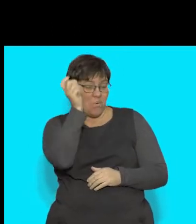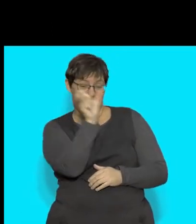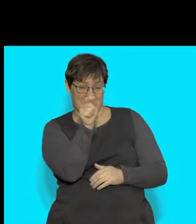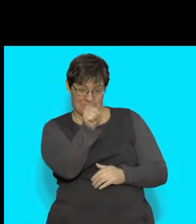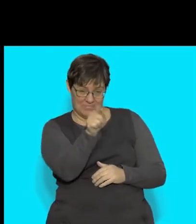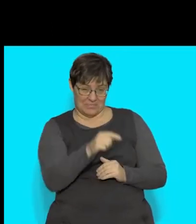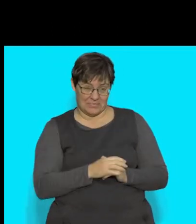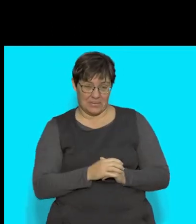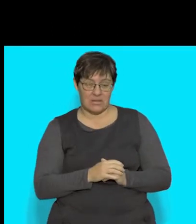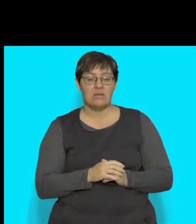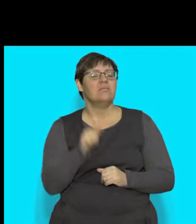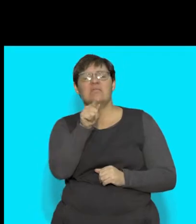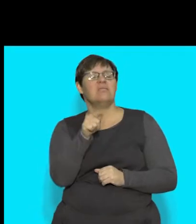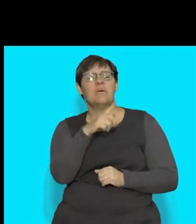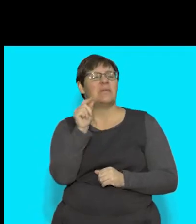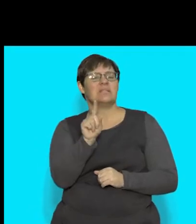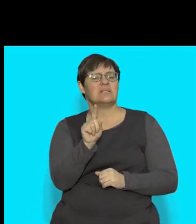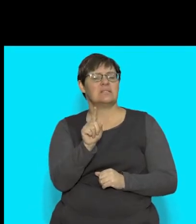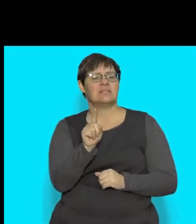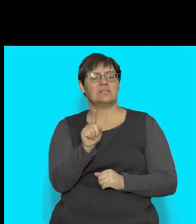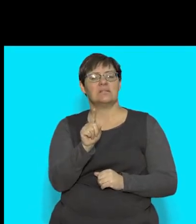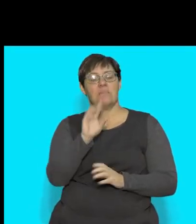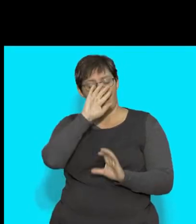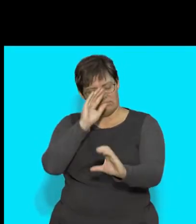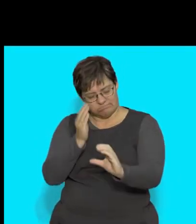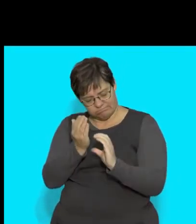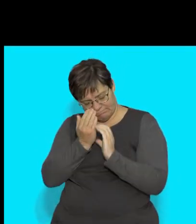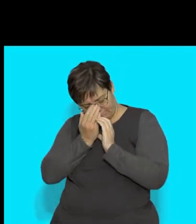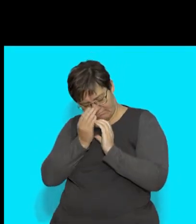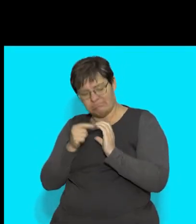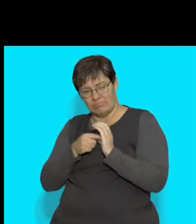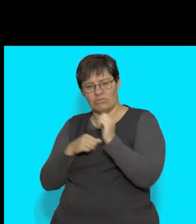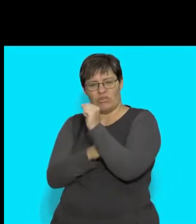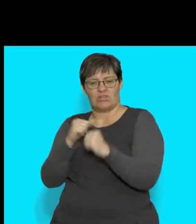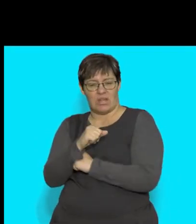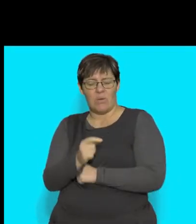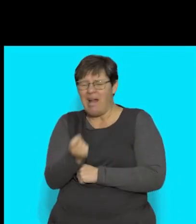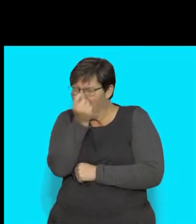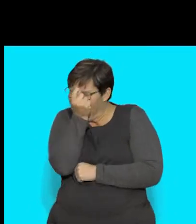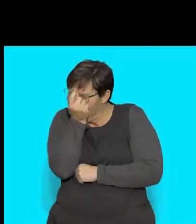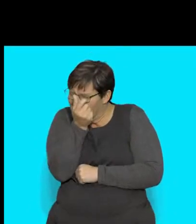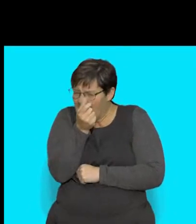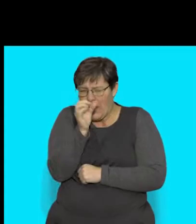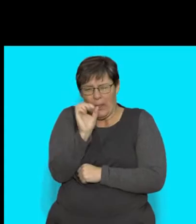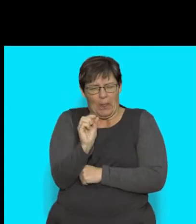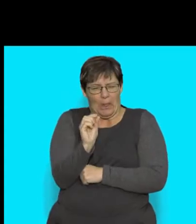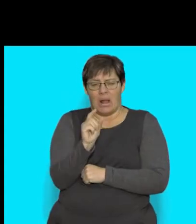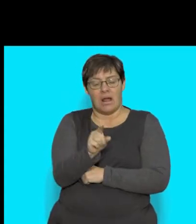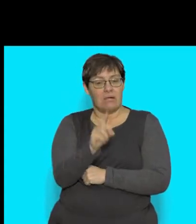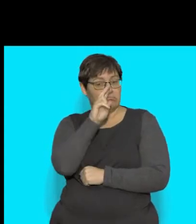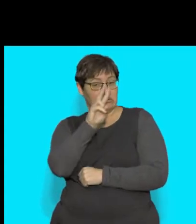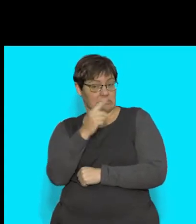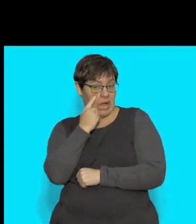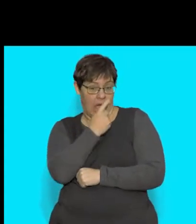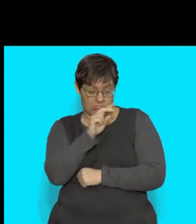what we call the microscopic structure. Because they're so tiny, we cannot see them. But have a